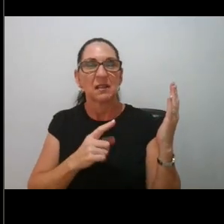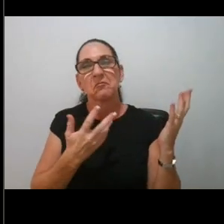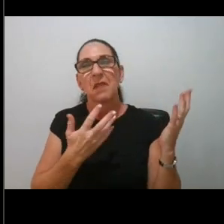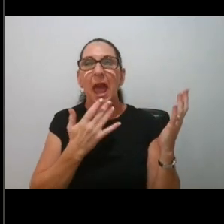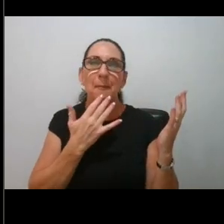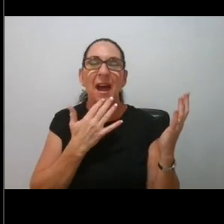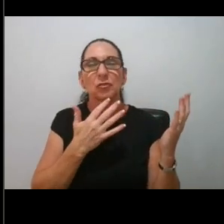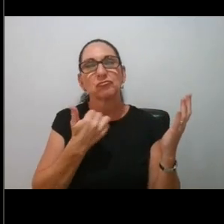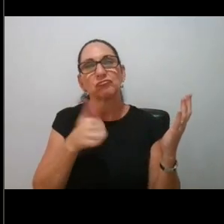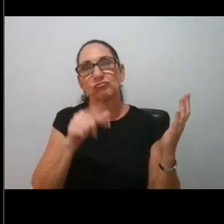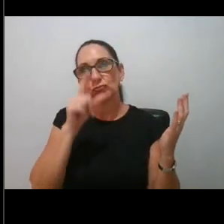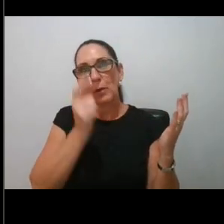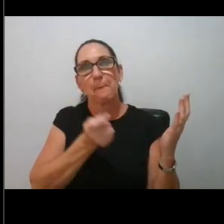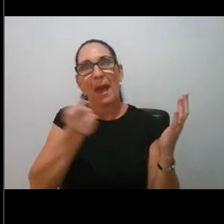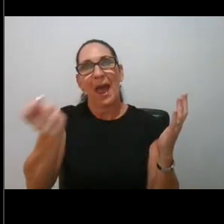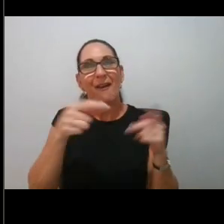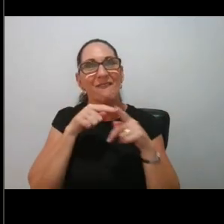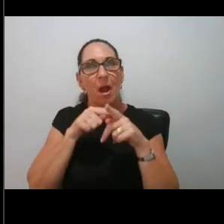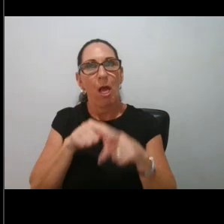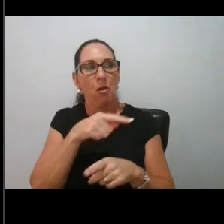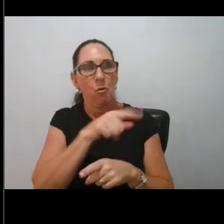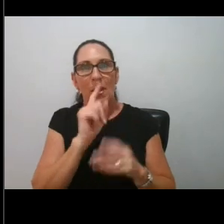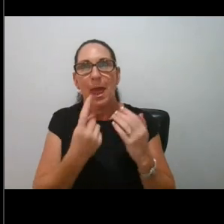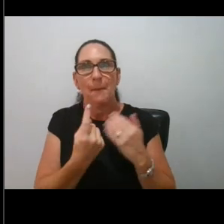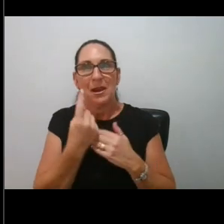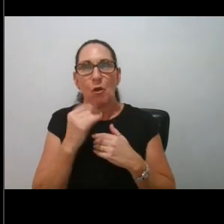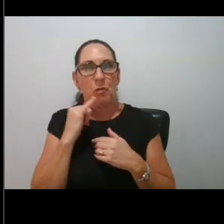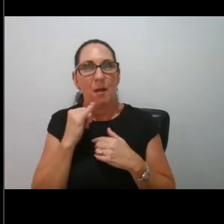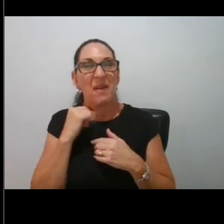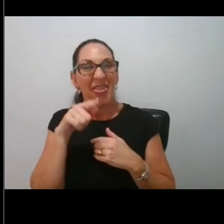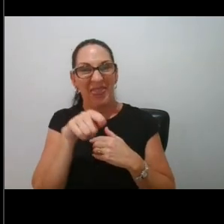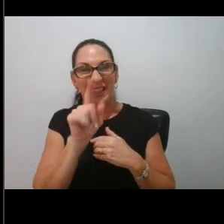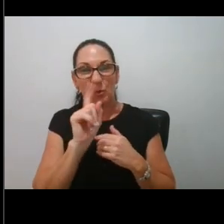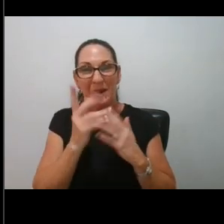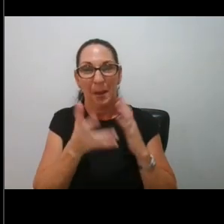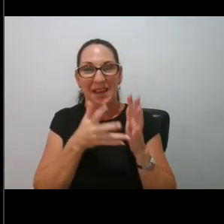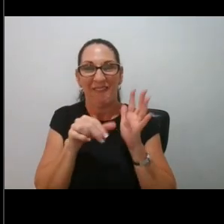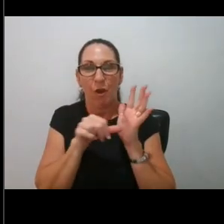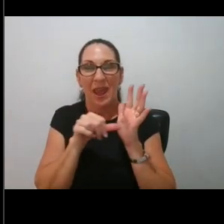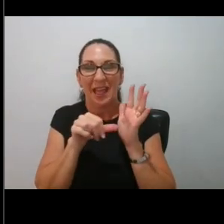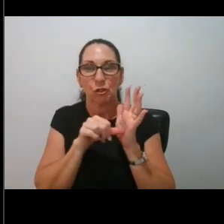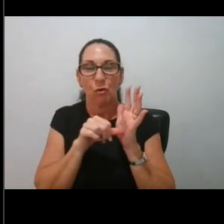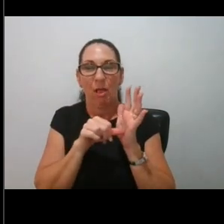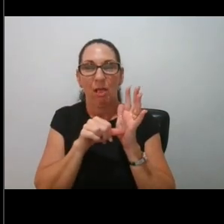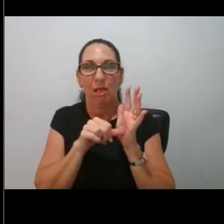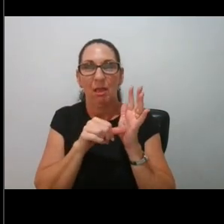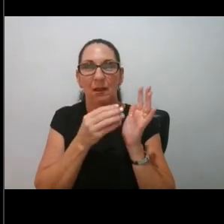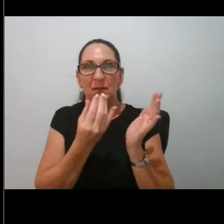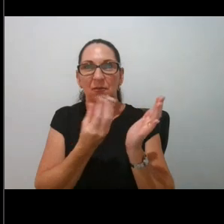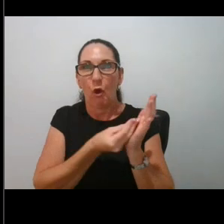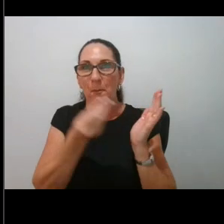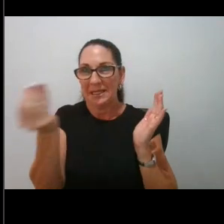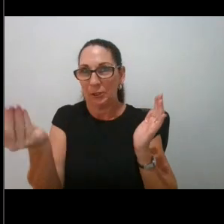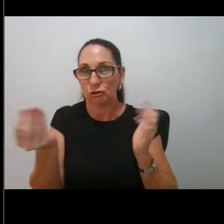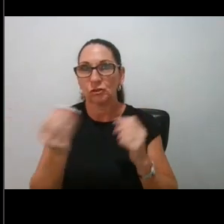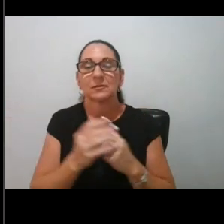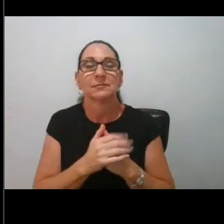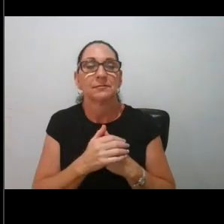accordance with the offence. So that's what we mean by compensation. The other sort of payment that we can